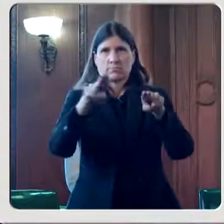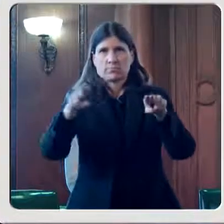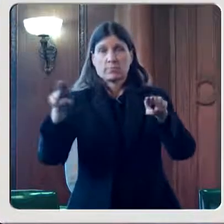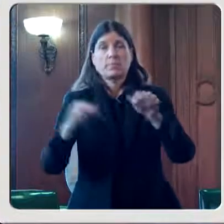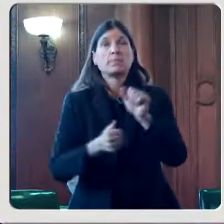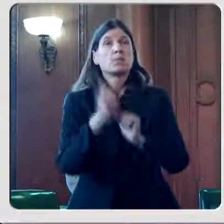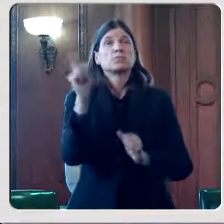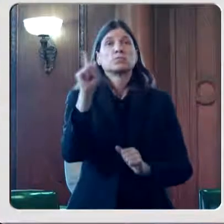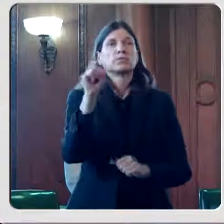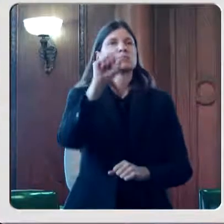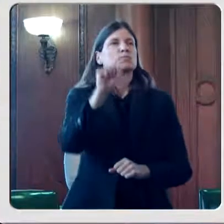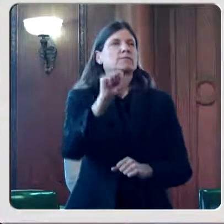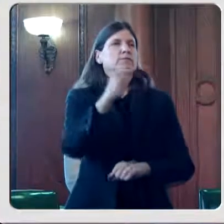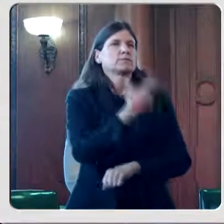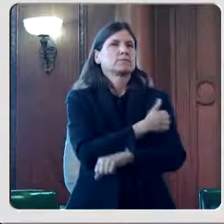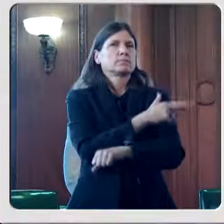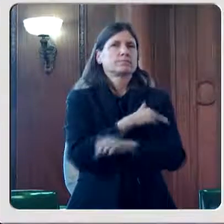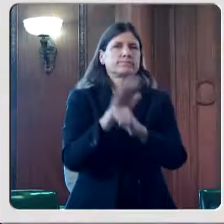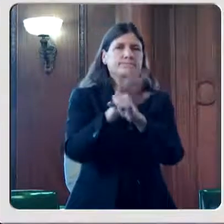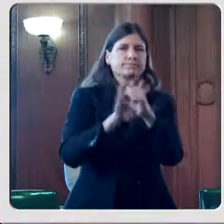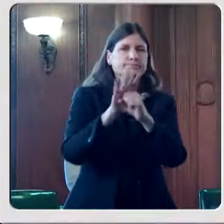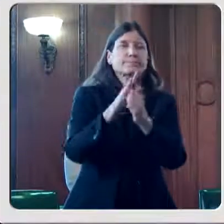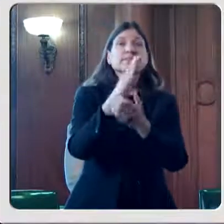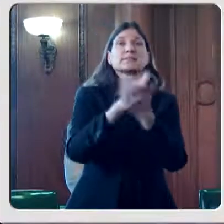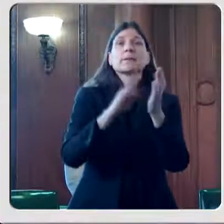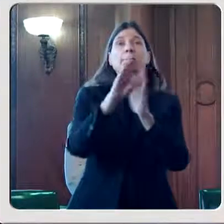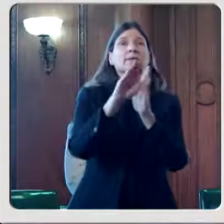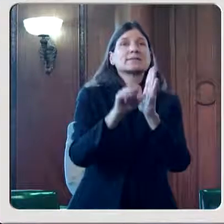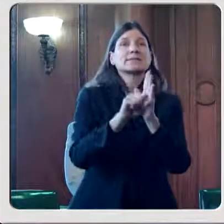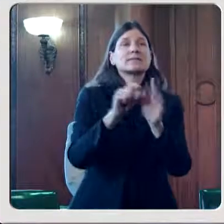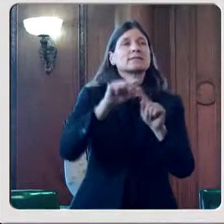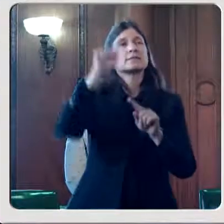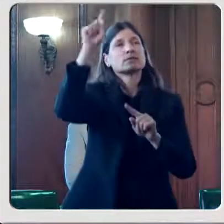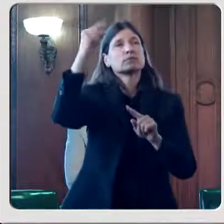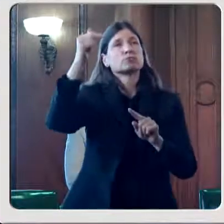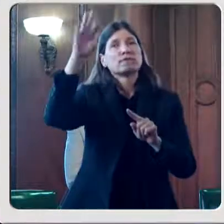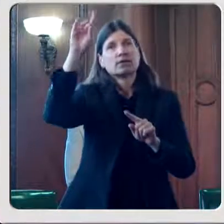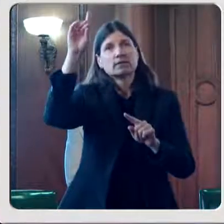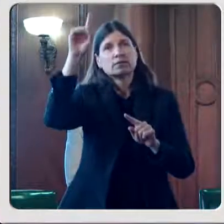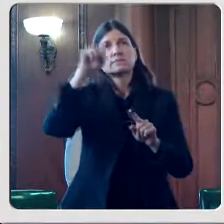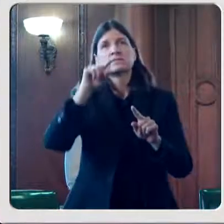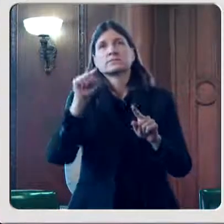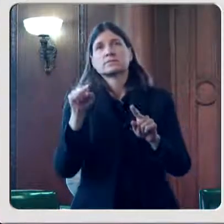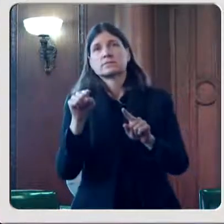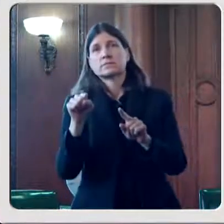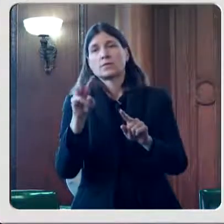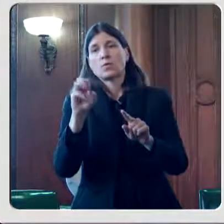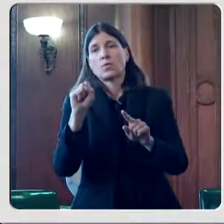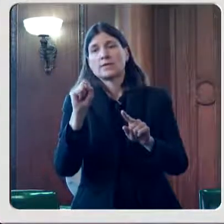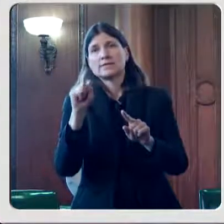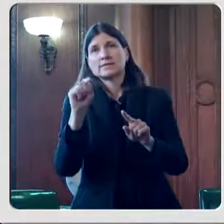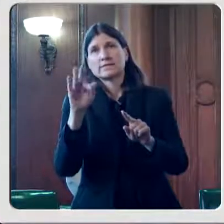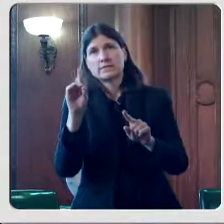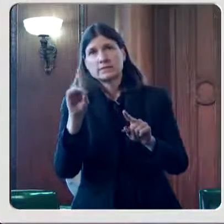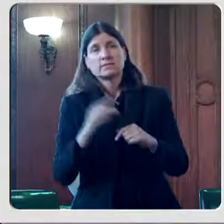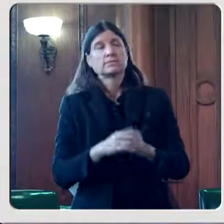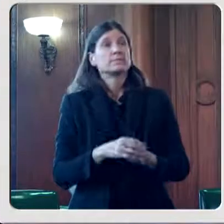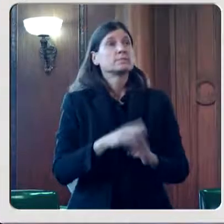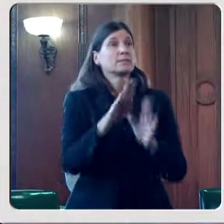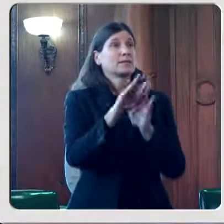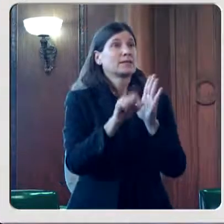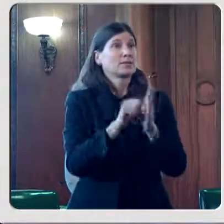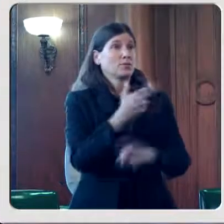community hospitals, and only 10 in critical care. Our test rate also has been falling